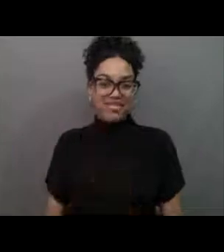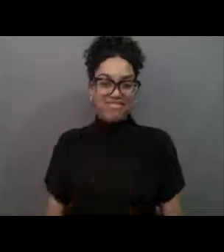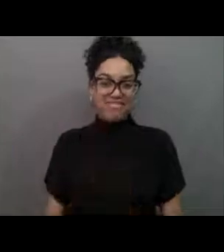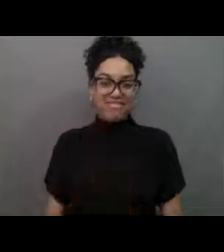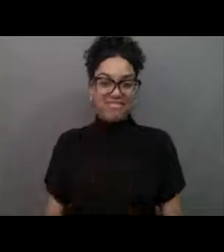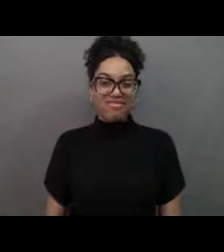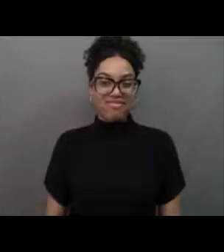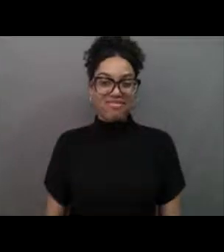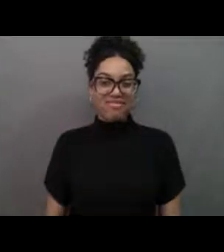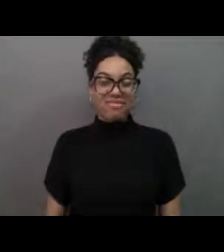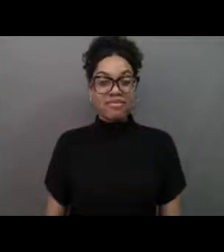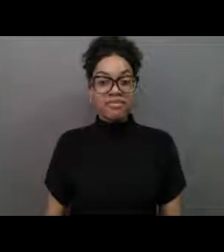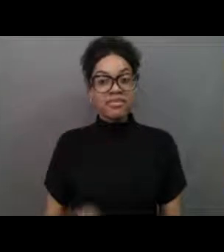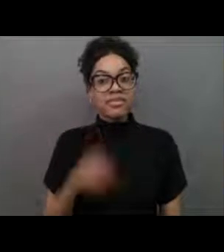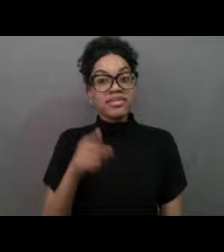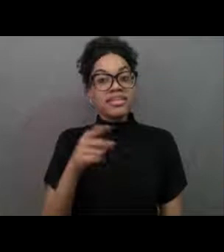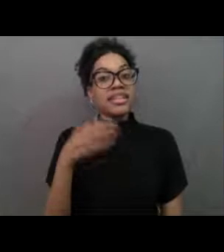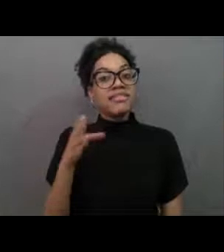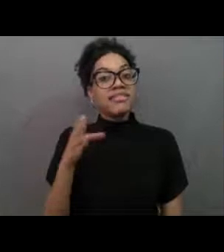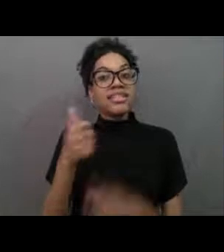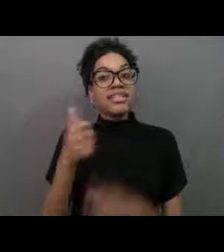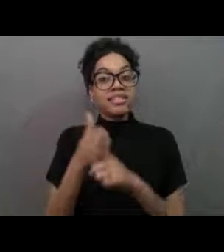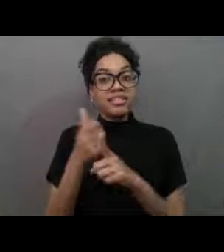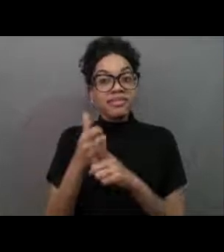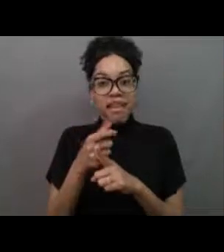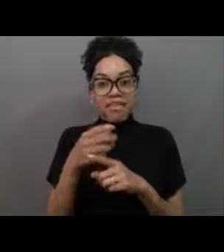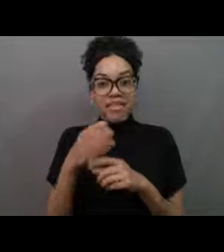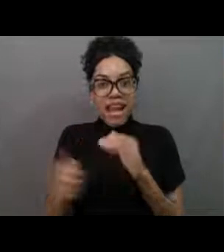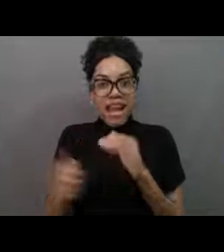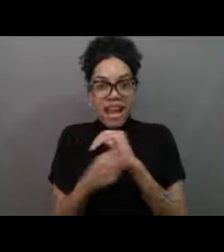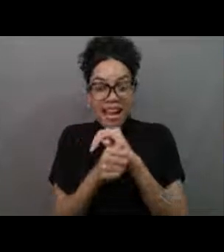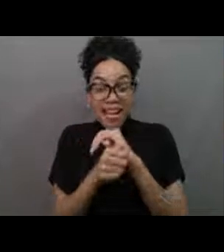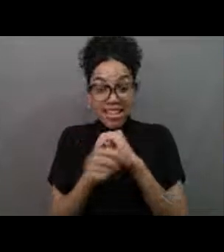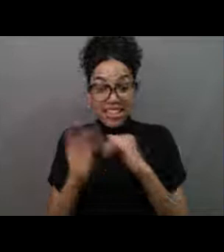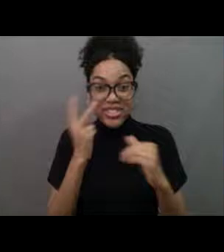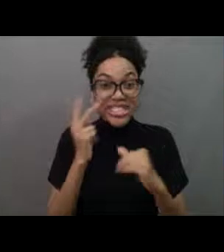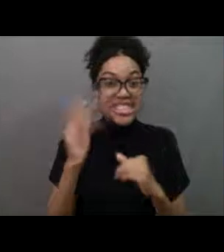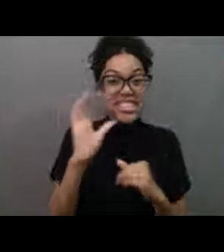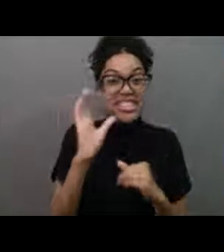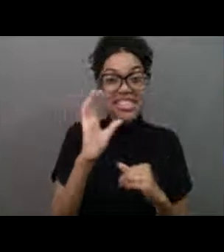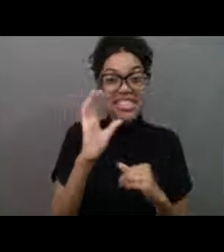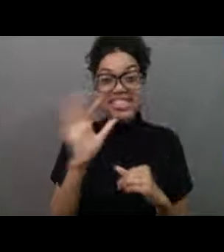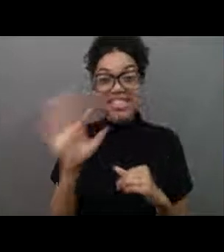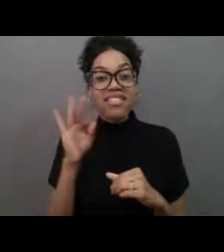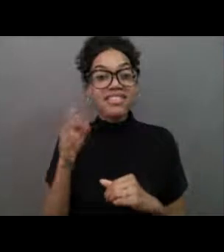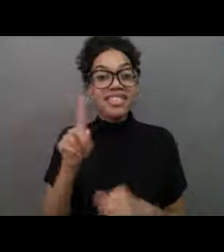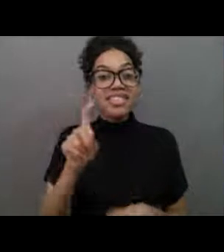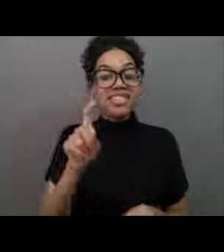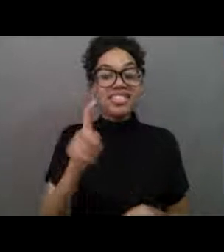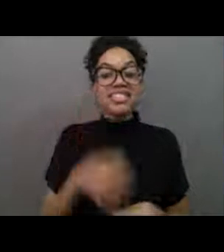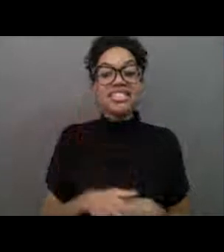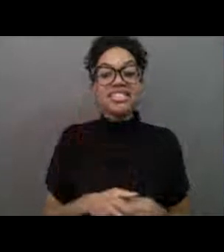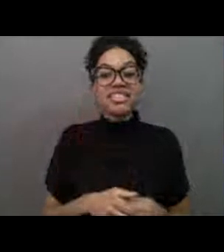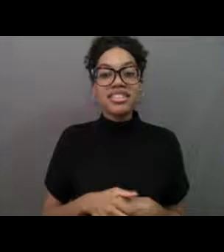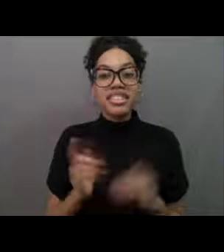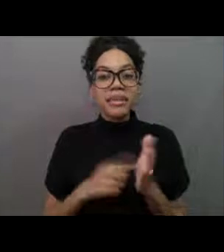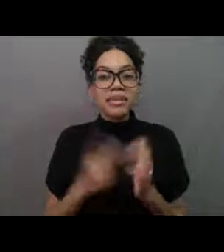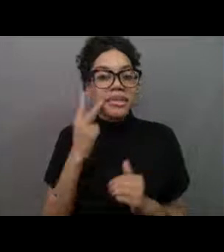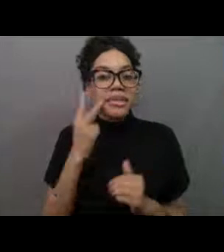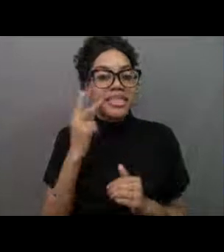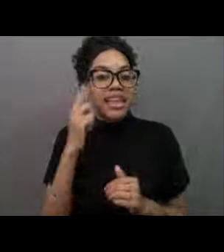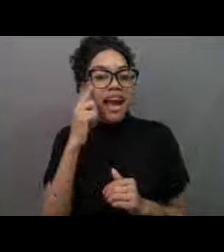that. We have camouflage fish. Can anybody even see the fish in this picture? Look very carefully. You can sometimes find the eye the easiest